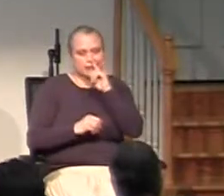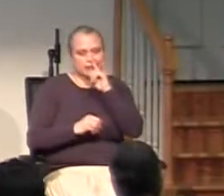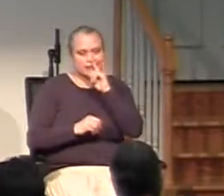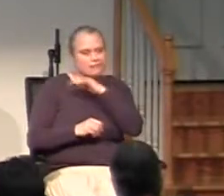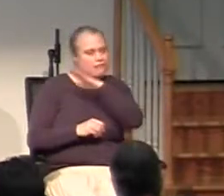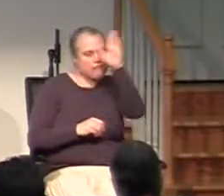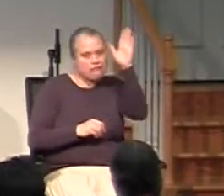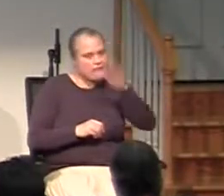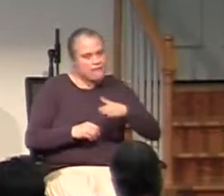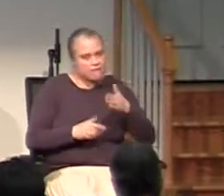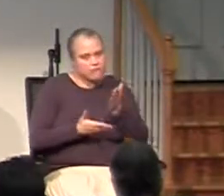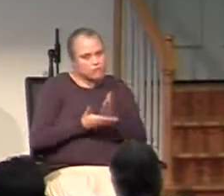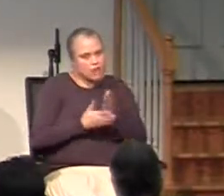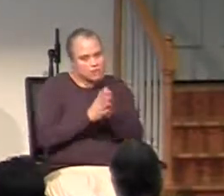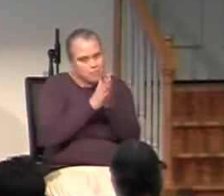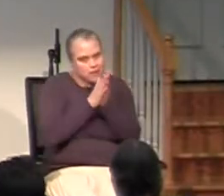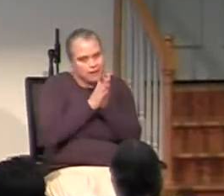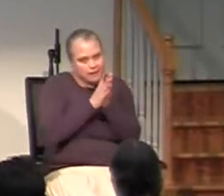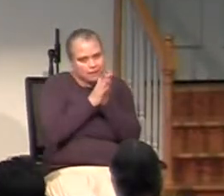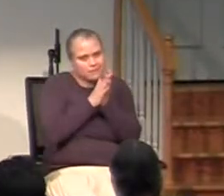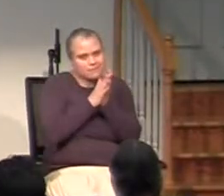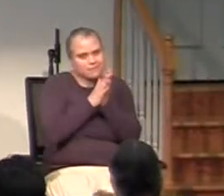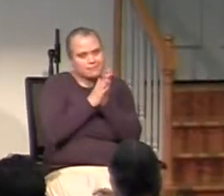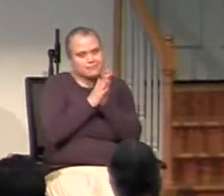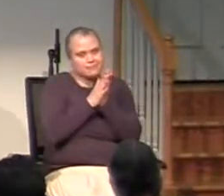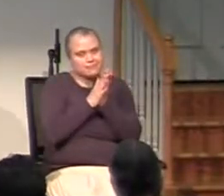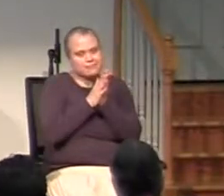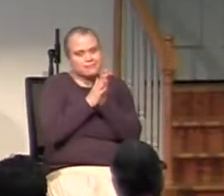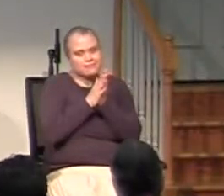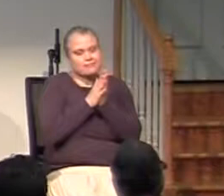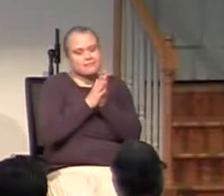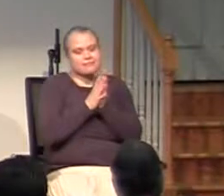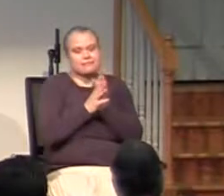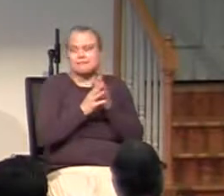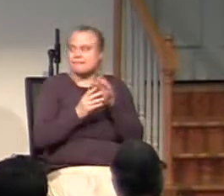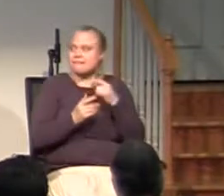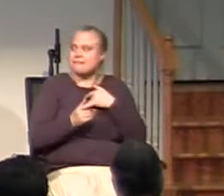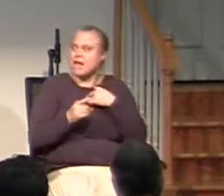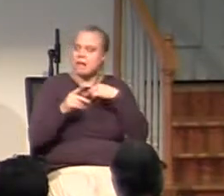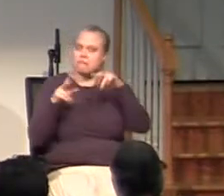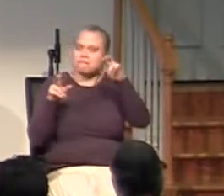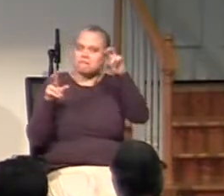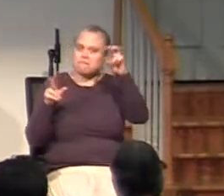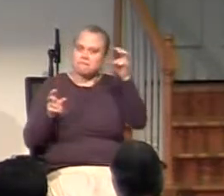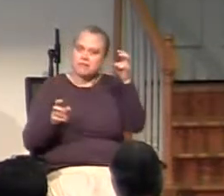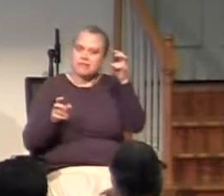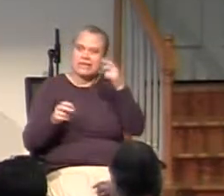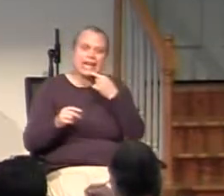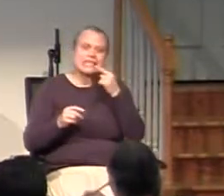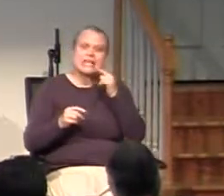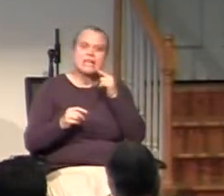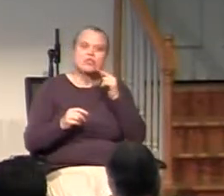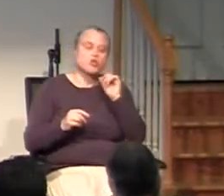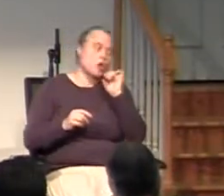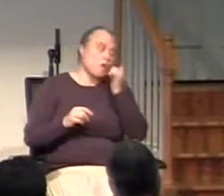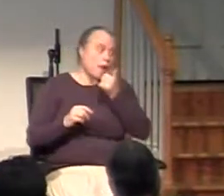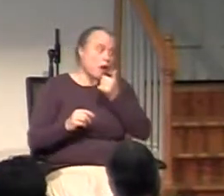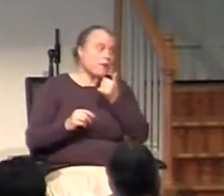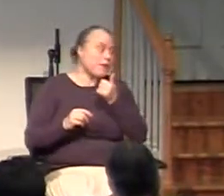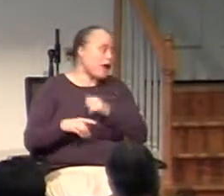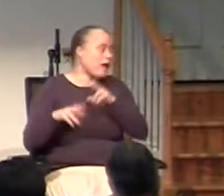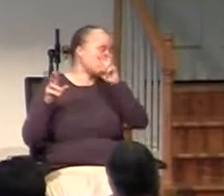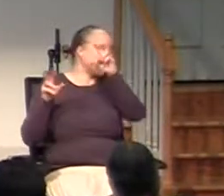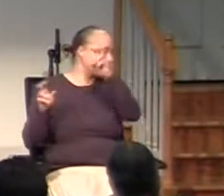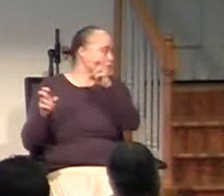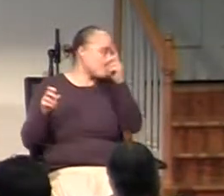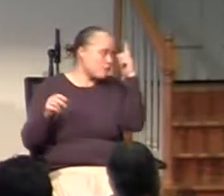praying. And I shared with her this statement, or I kind of paraphrased it, and I said, I'll put it on today. We